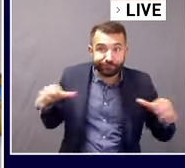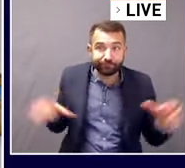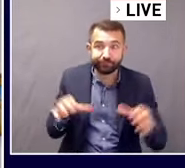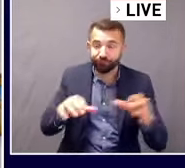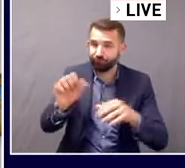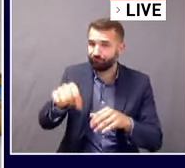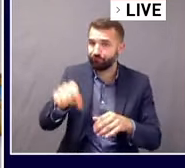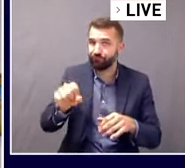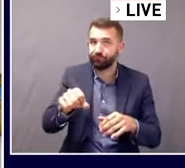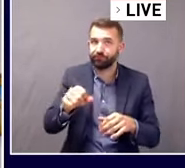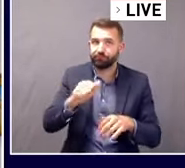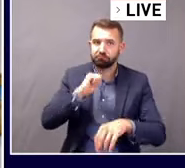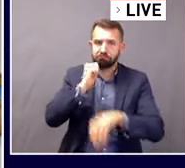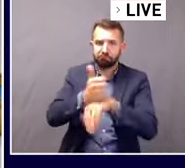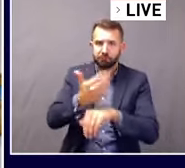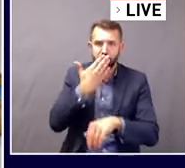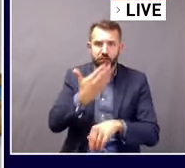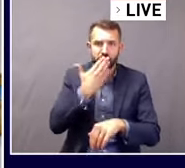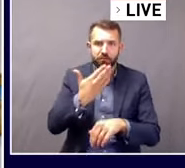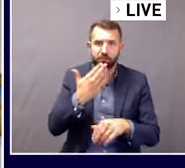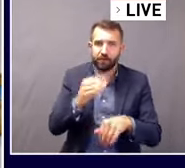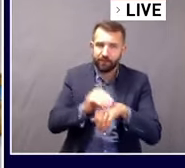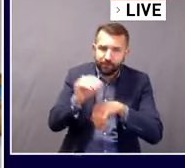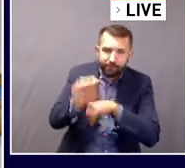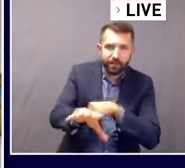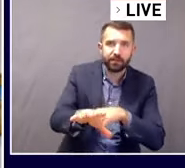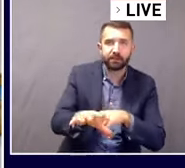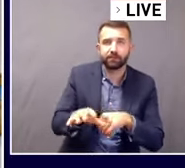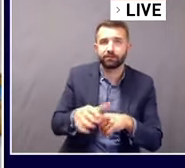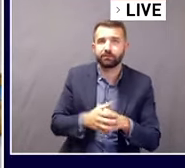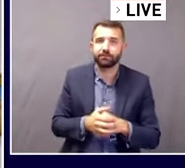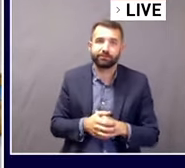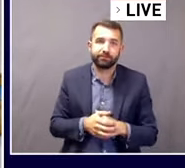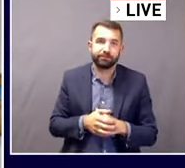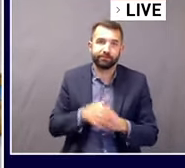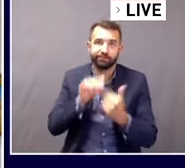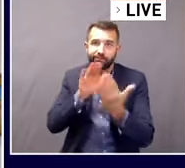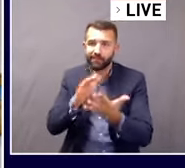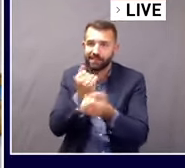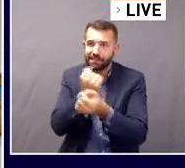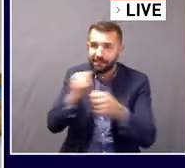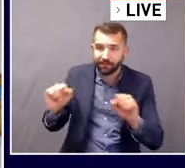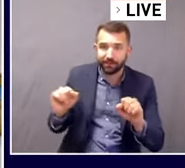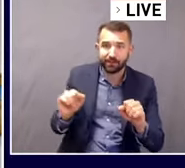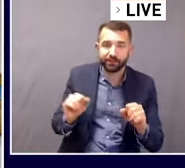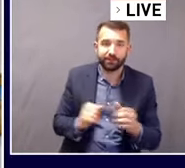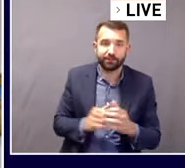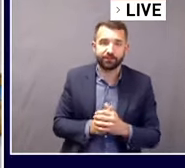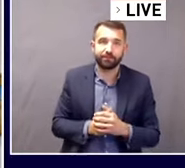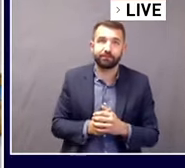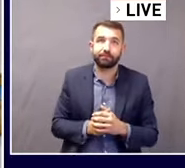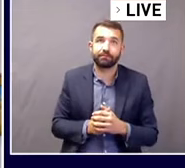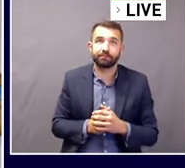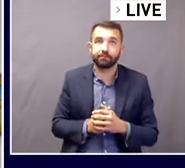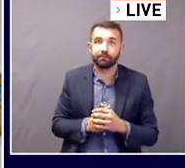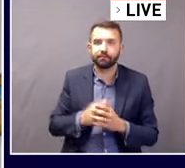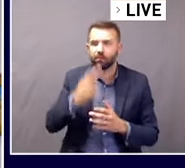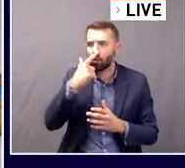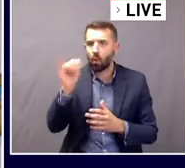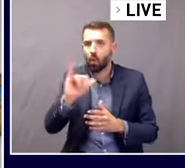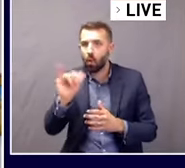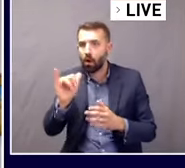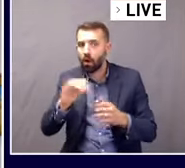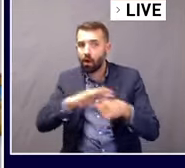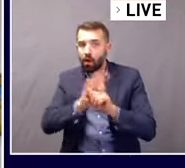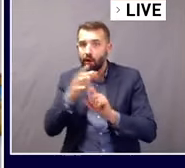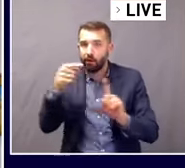and some good principles to have them happen safely. Depending on what the epidemiological picture looks like, we may have to change